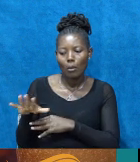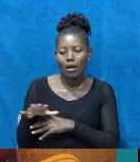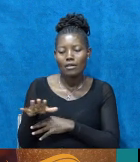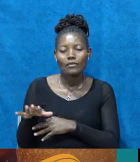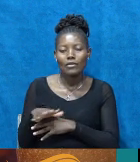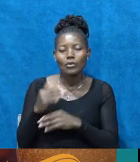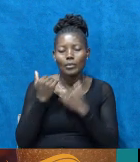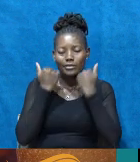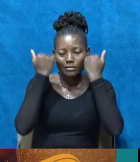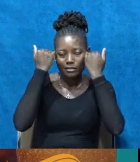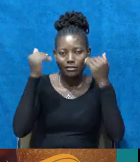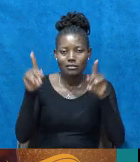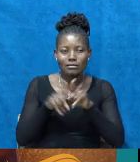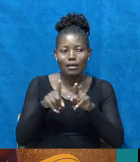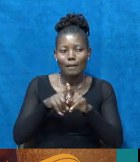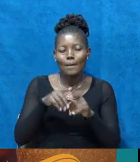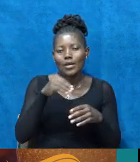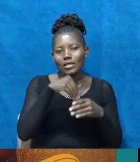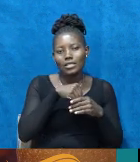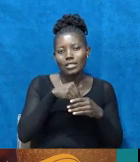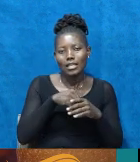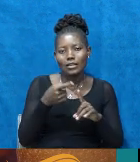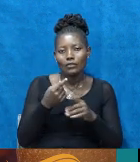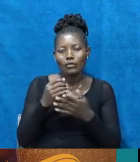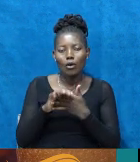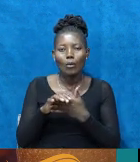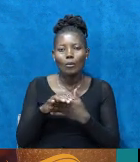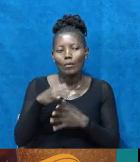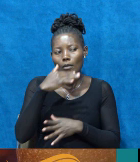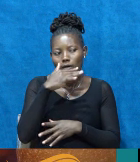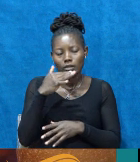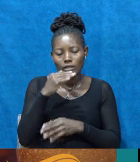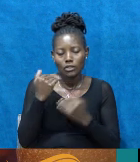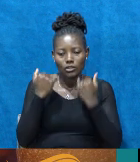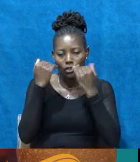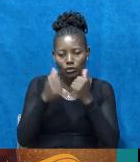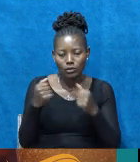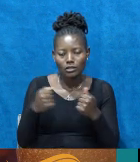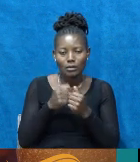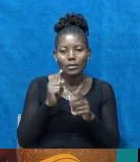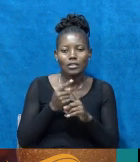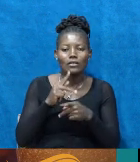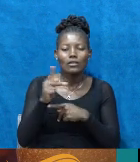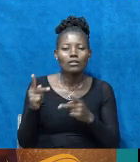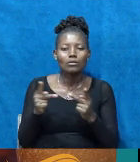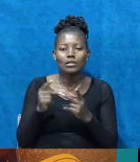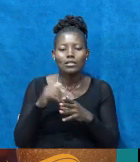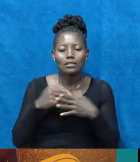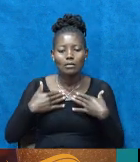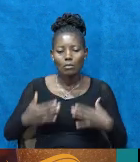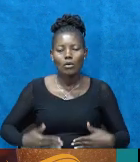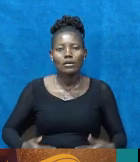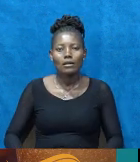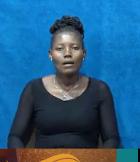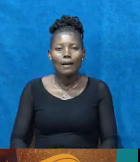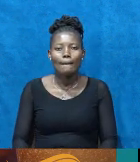damage from environmental kind of stresses, and also internally from oxidation stresses that happen